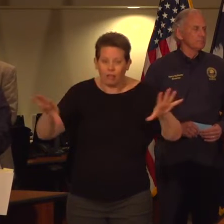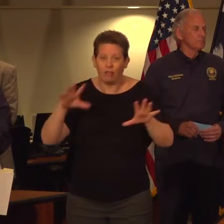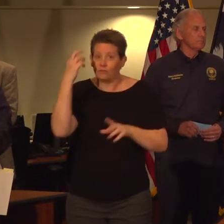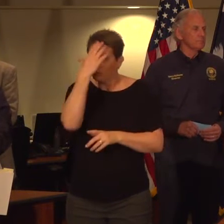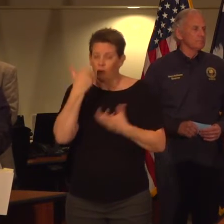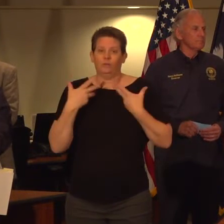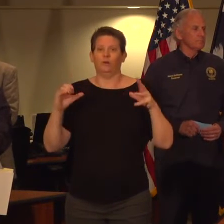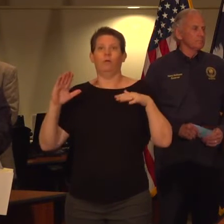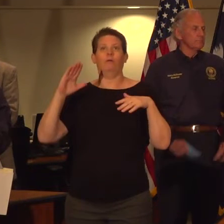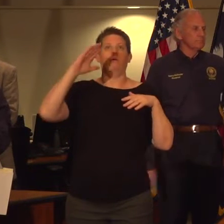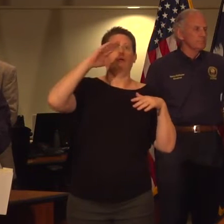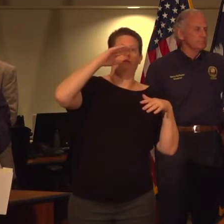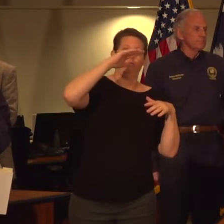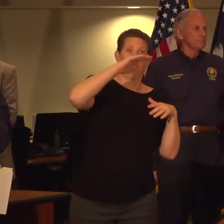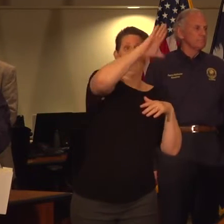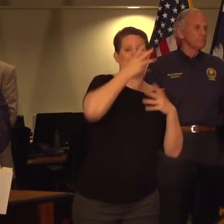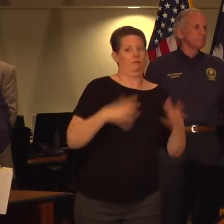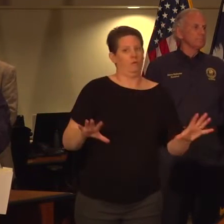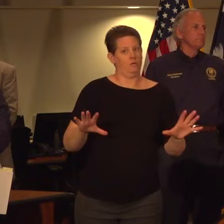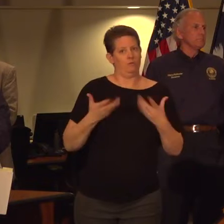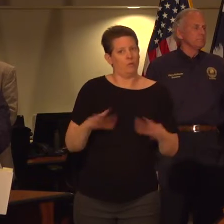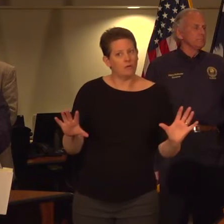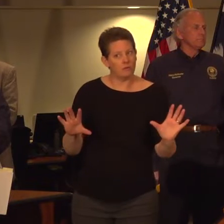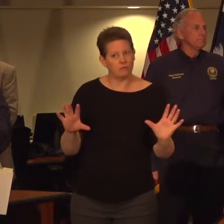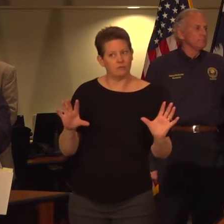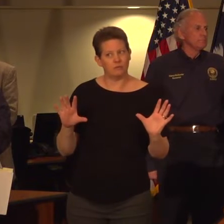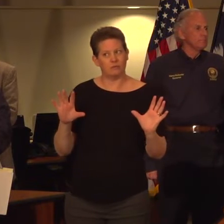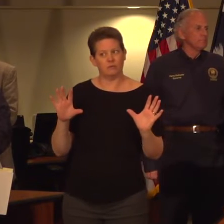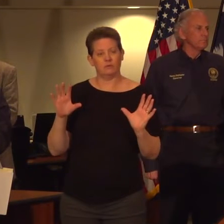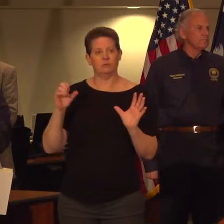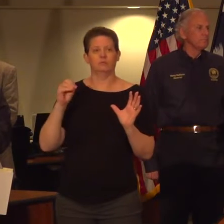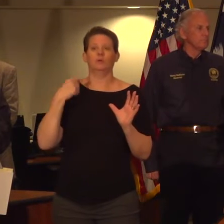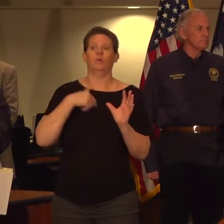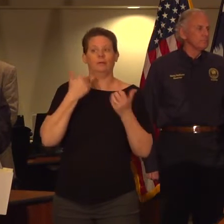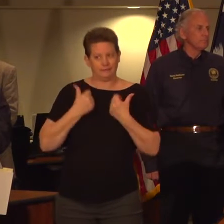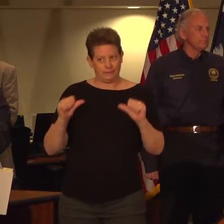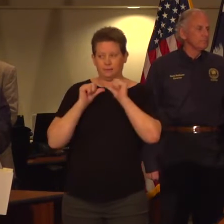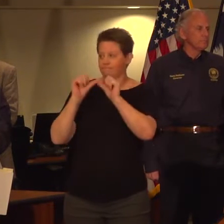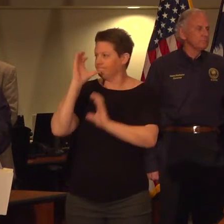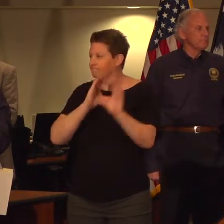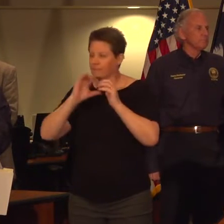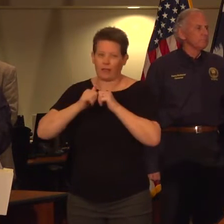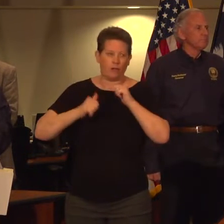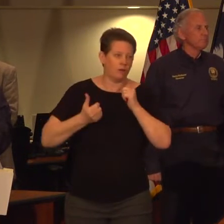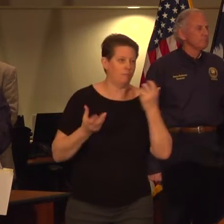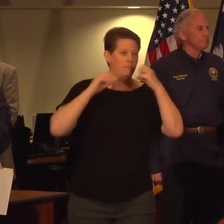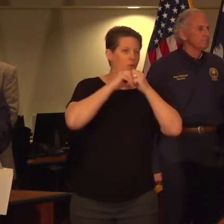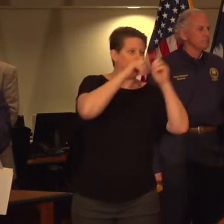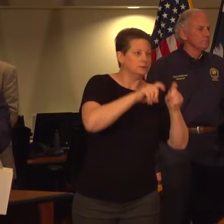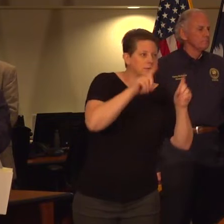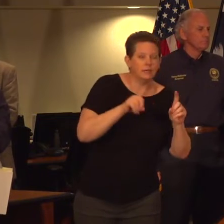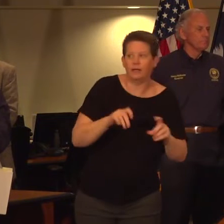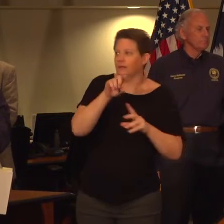activity. This is why we're continuing to look for opportunities to increase testing across the state so that we can better